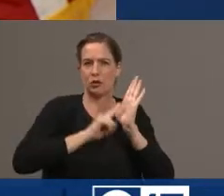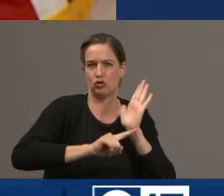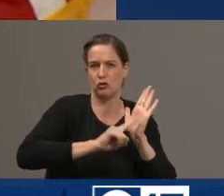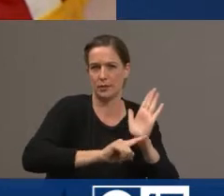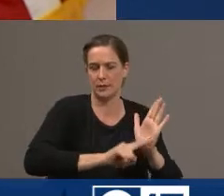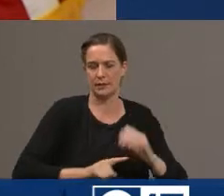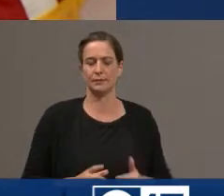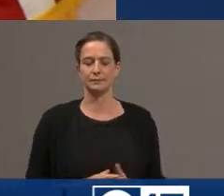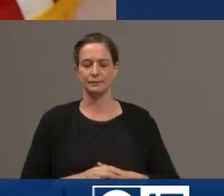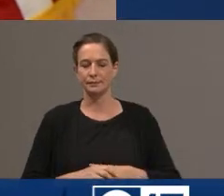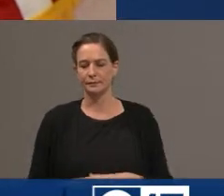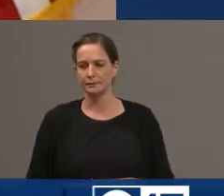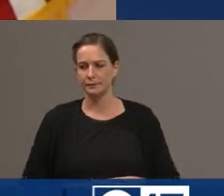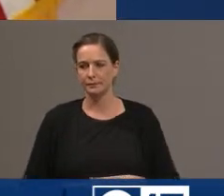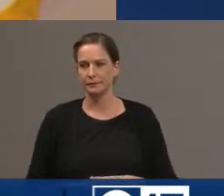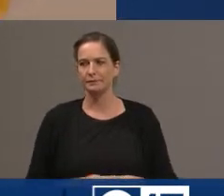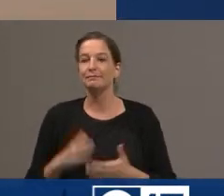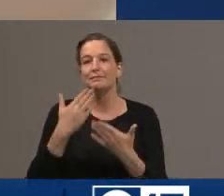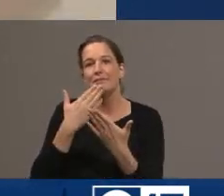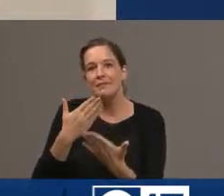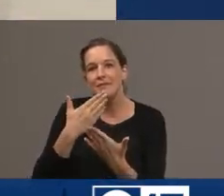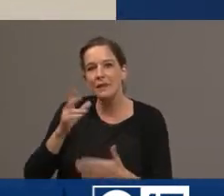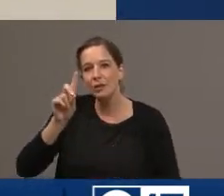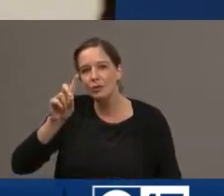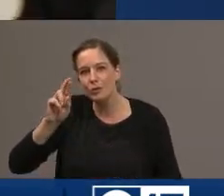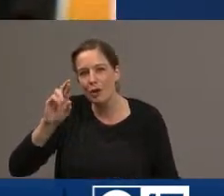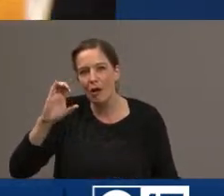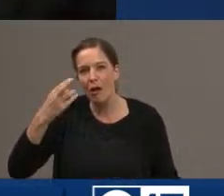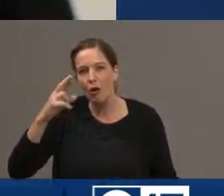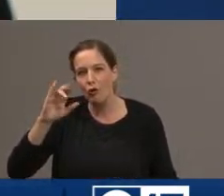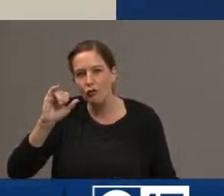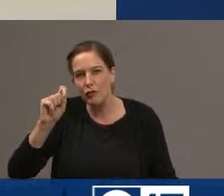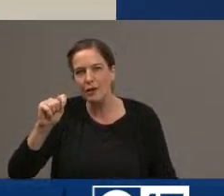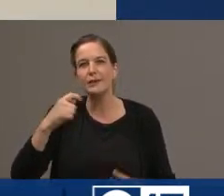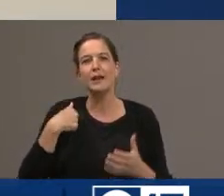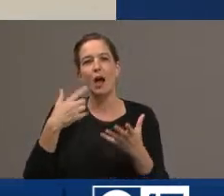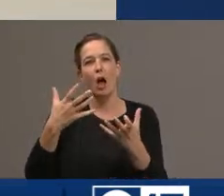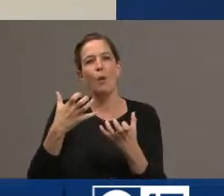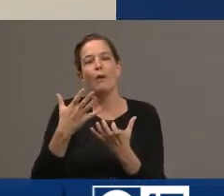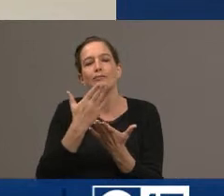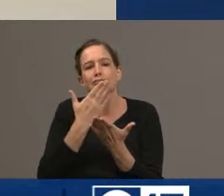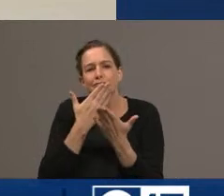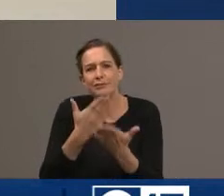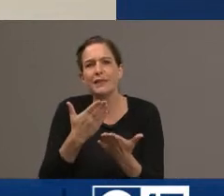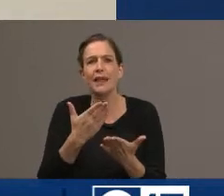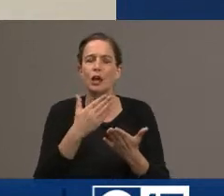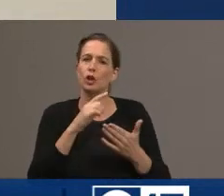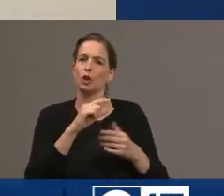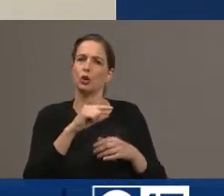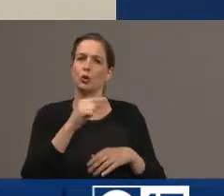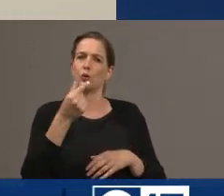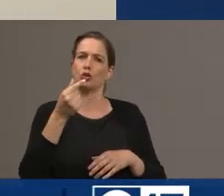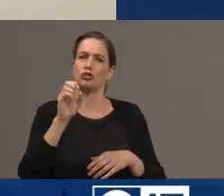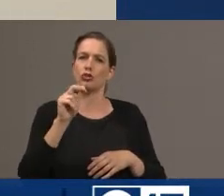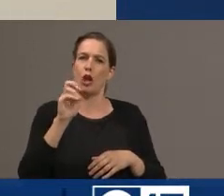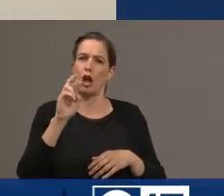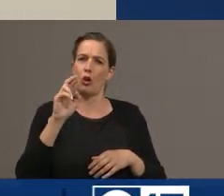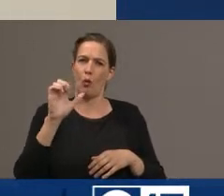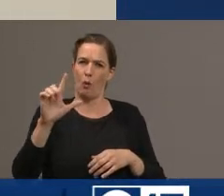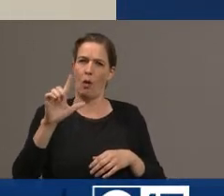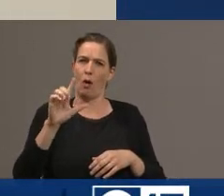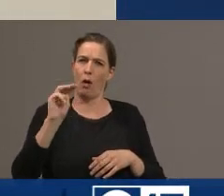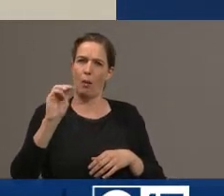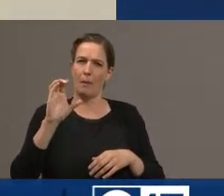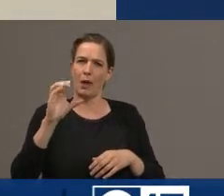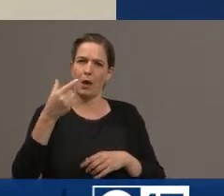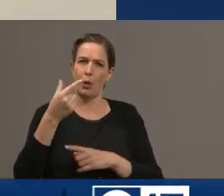Thank you very much, Dr. Christ, and I want to say thank you in advance to General McGuire. Not only is